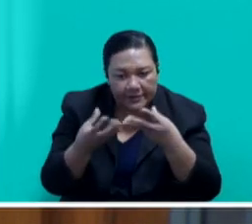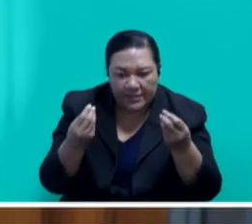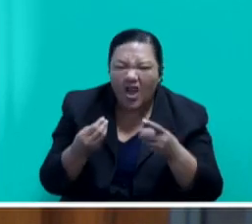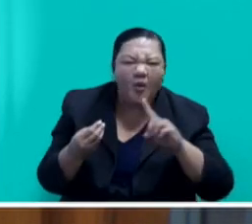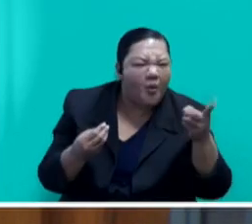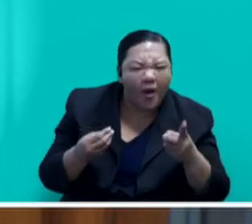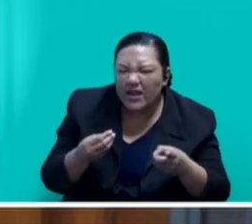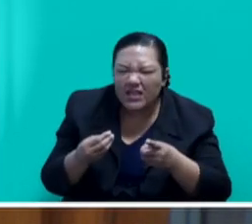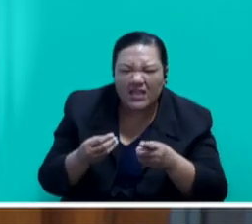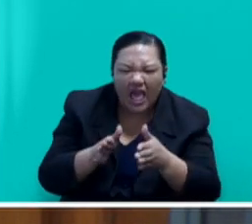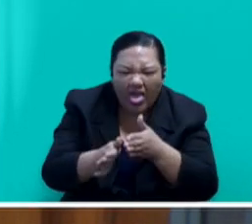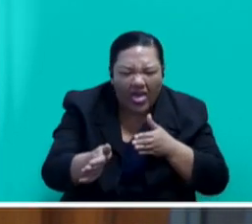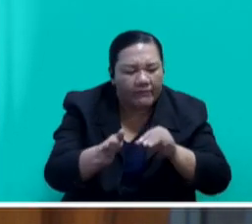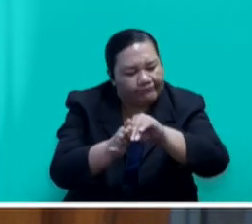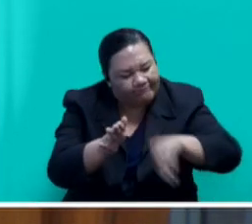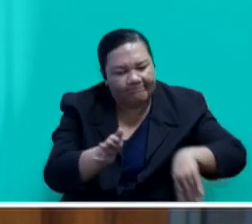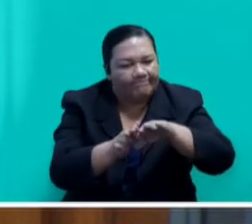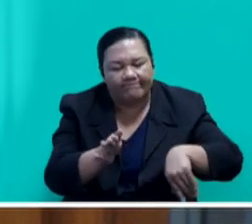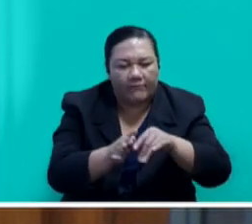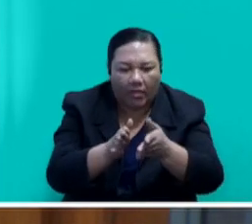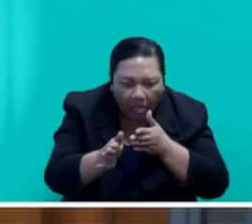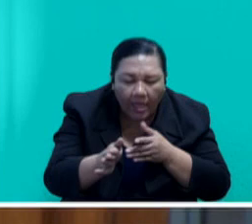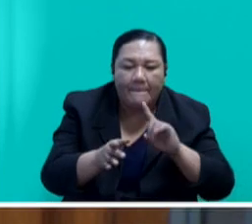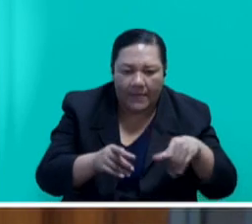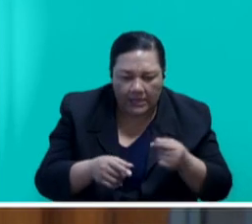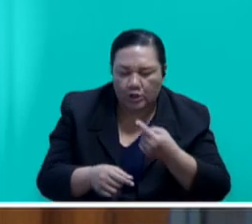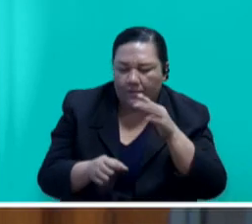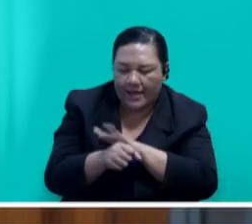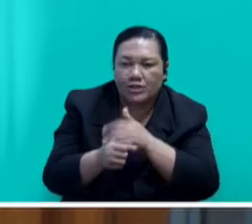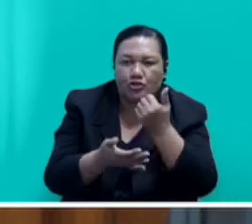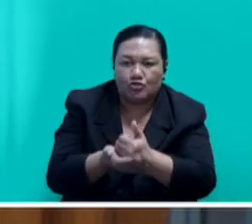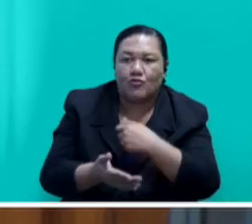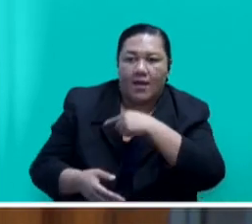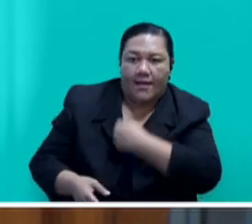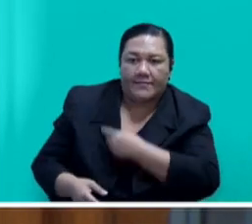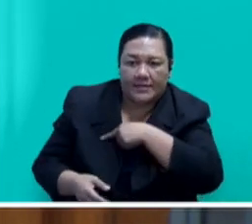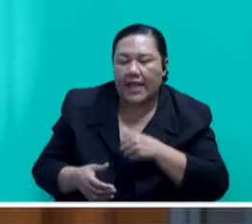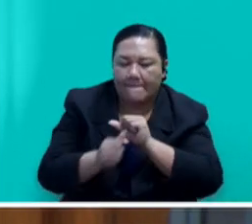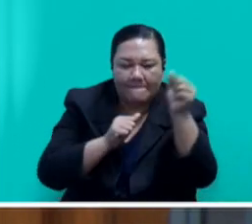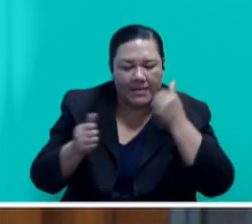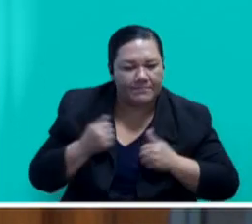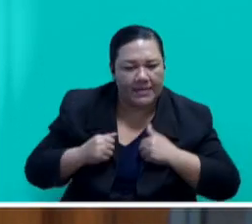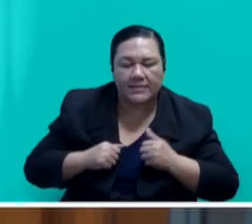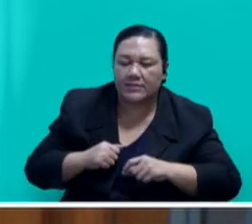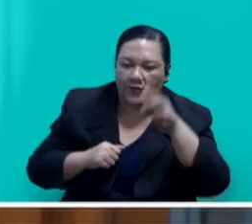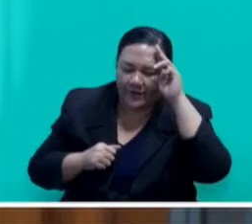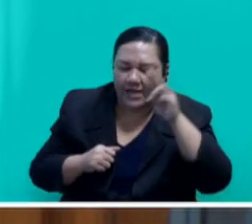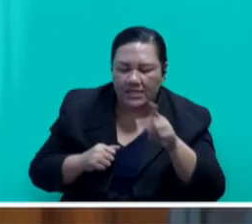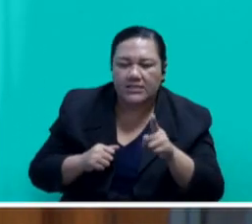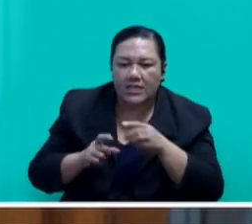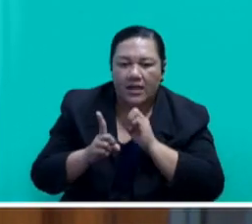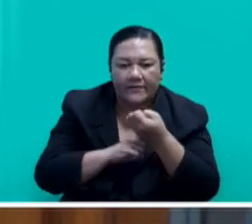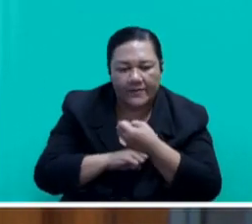deficiencies in guiding and process aligning international commitment, best practice and national development, particularly in climate